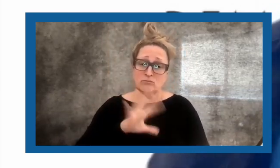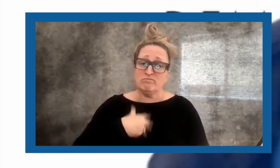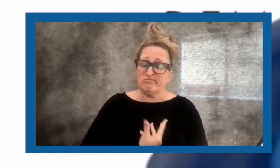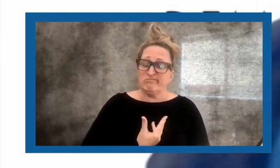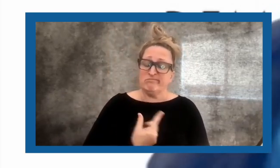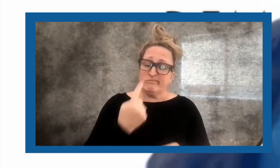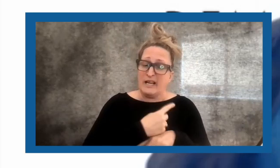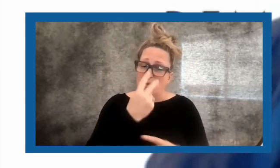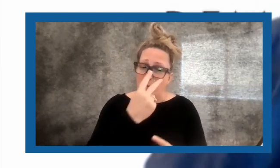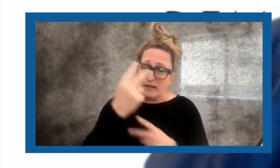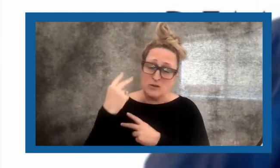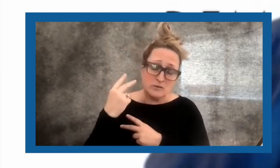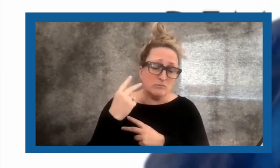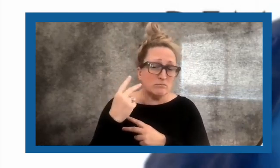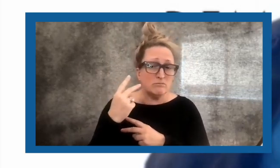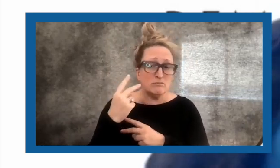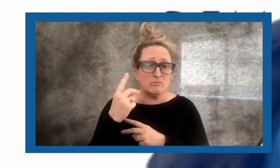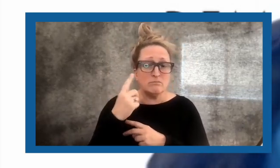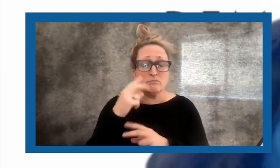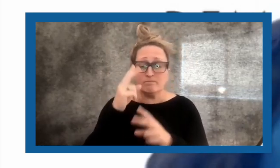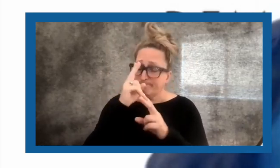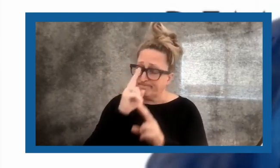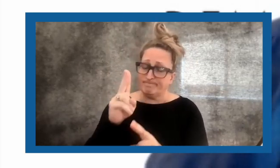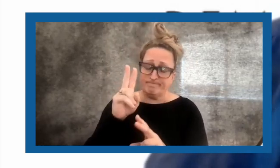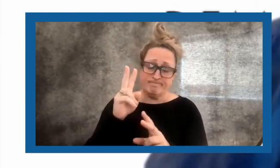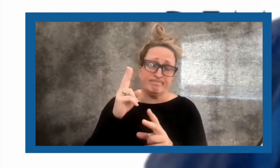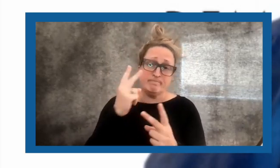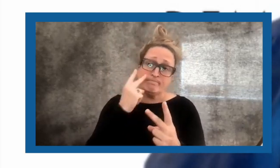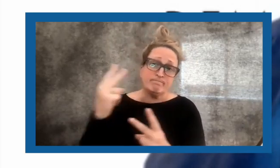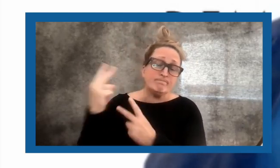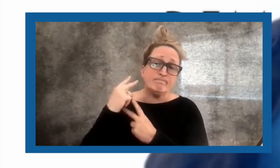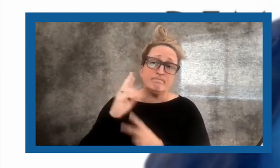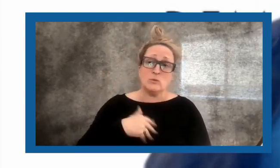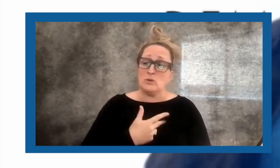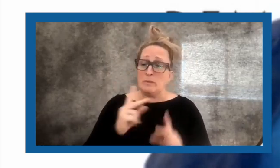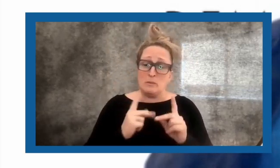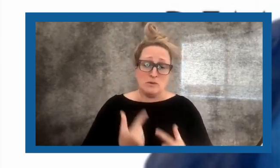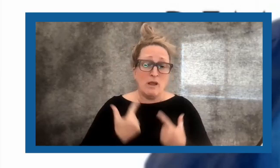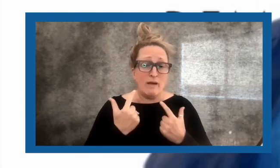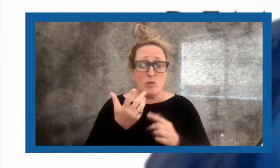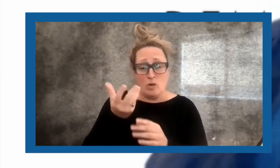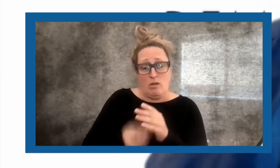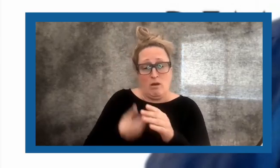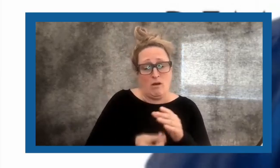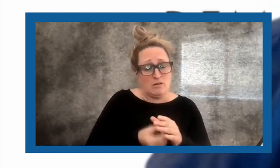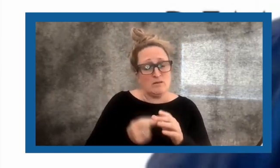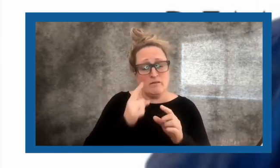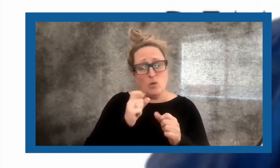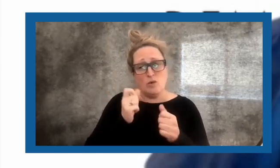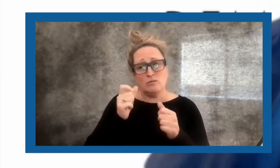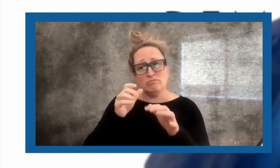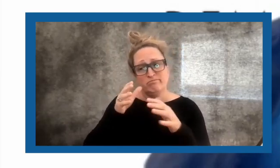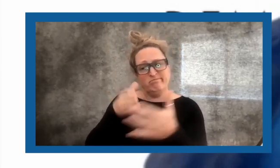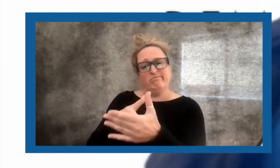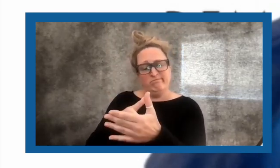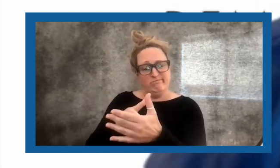Remembrance is an annual observance that honors the memory of transgender people whose lives were lost in acts of anti-transgender